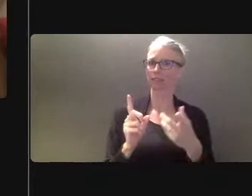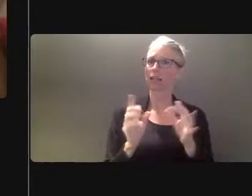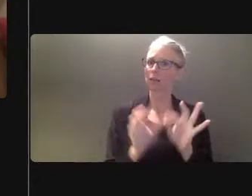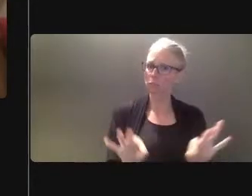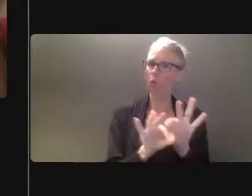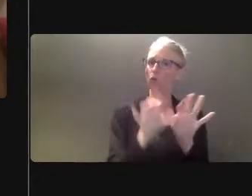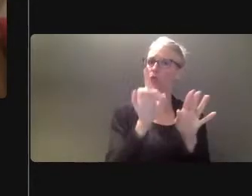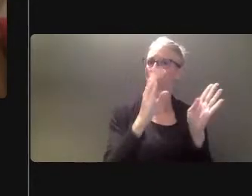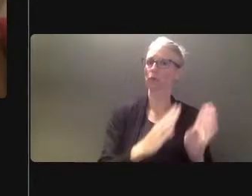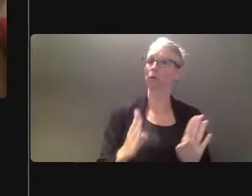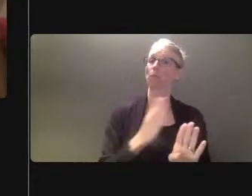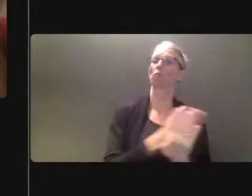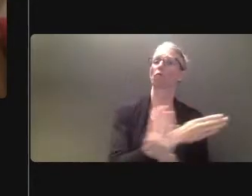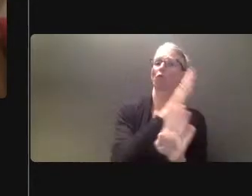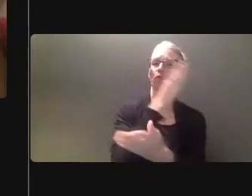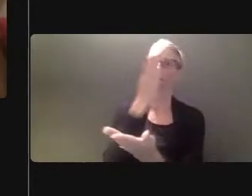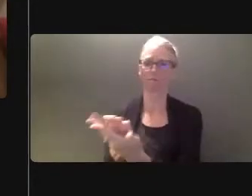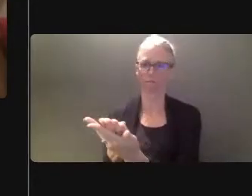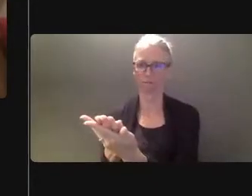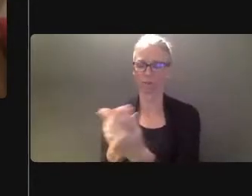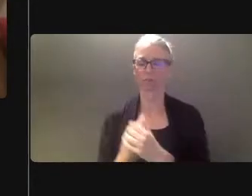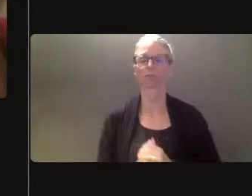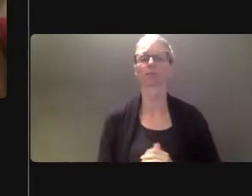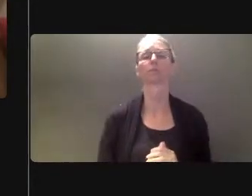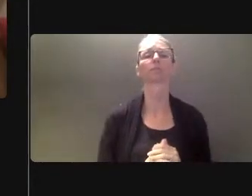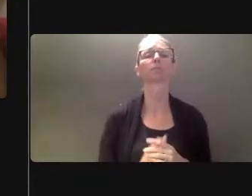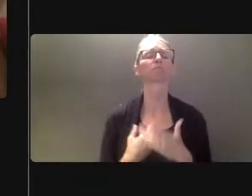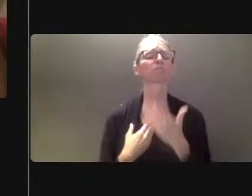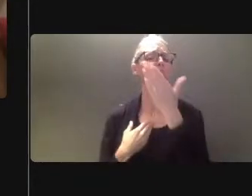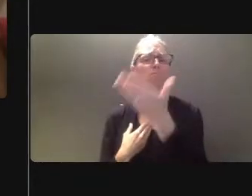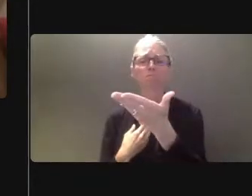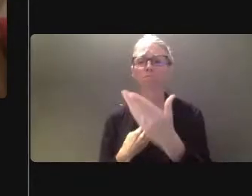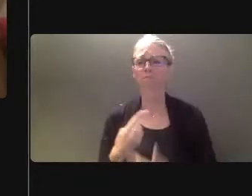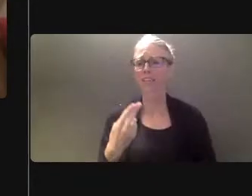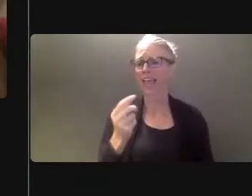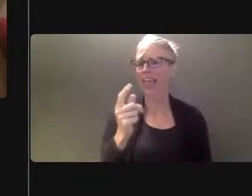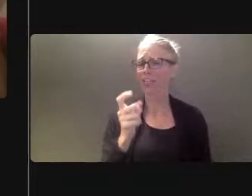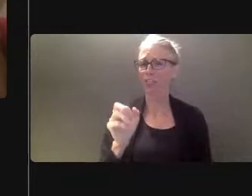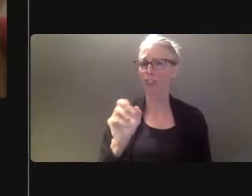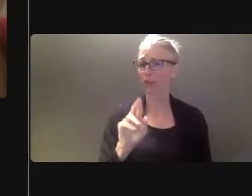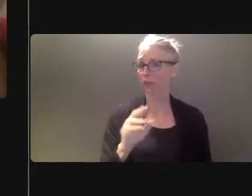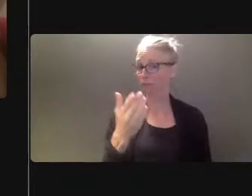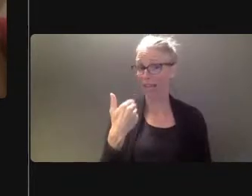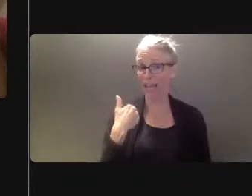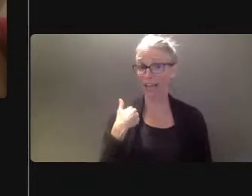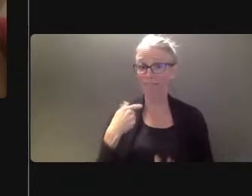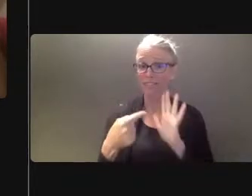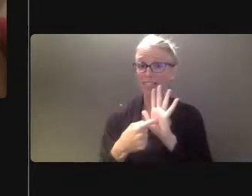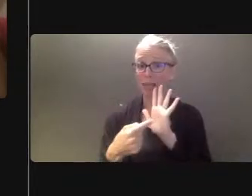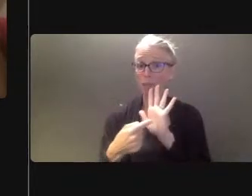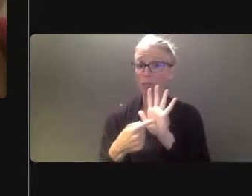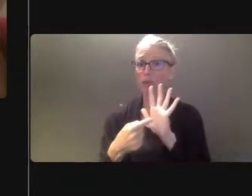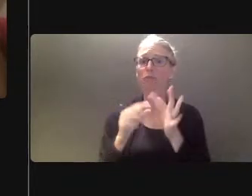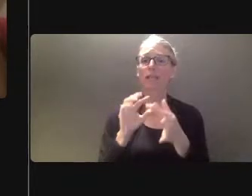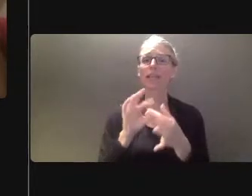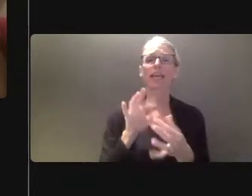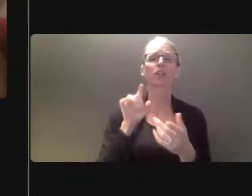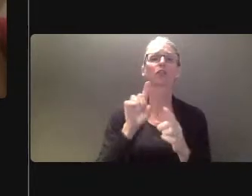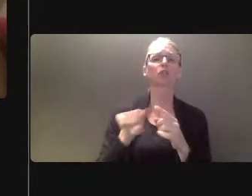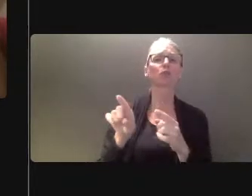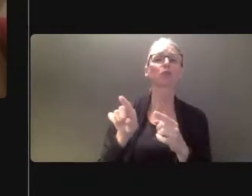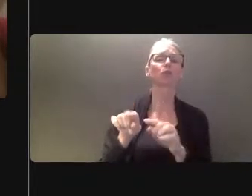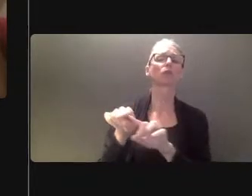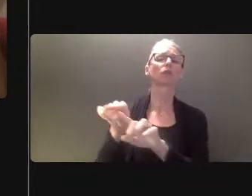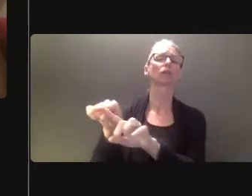for. What about you, Heather? Are there any examples that you can share with us on signals or feedback